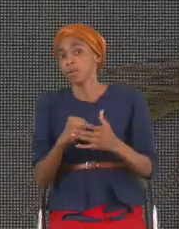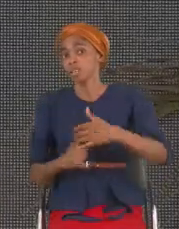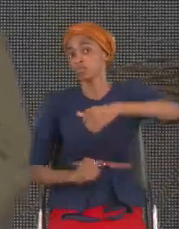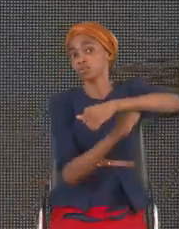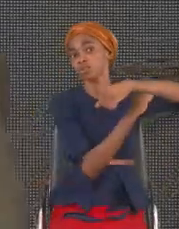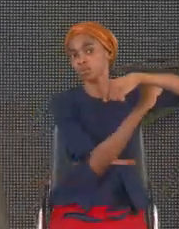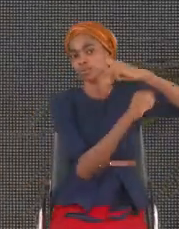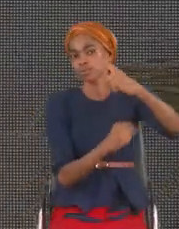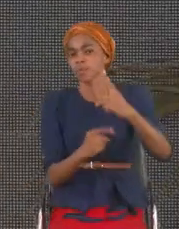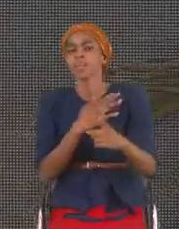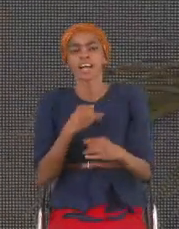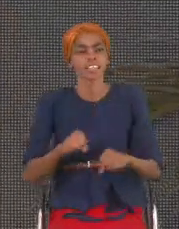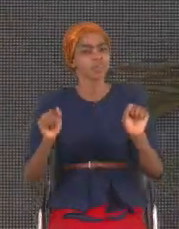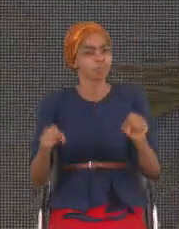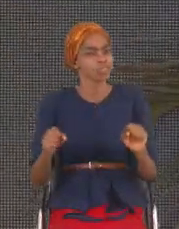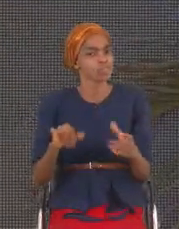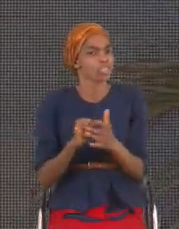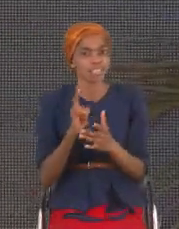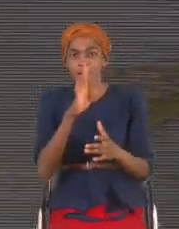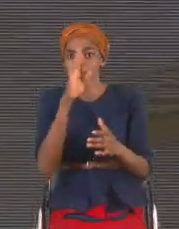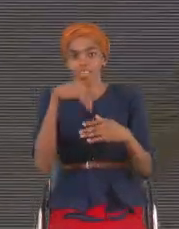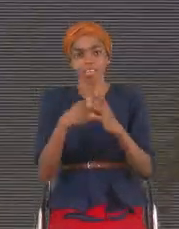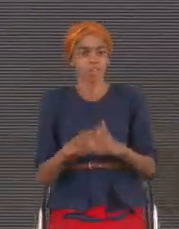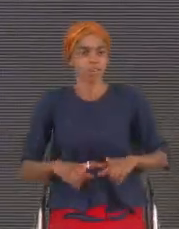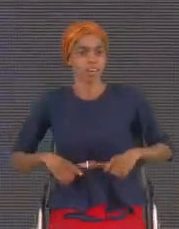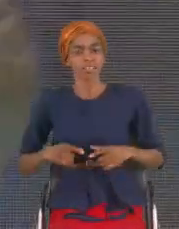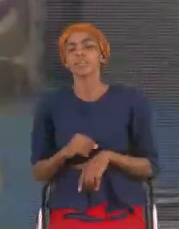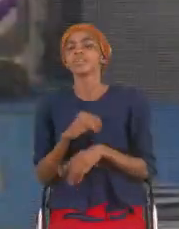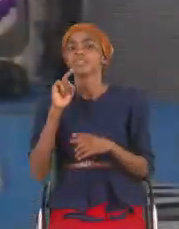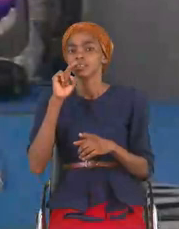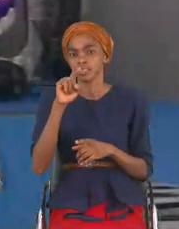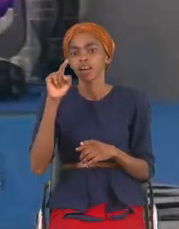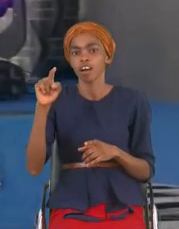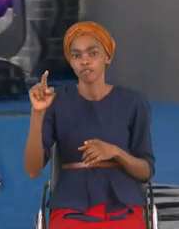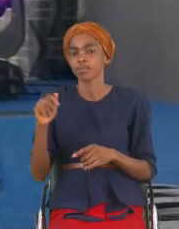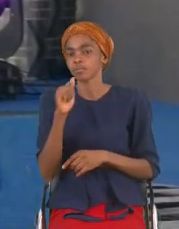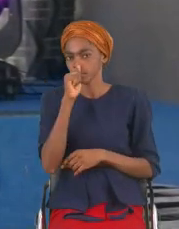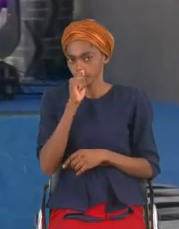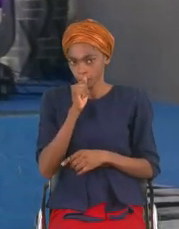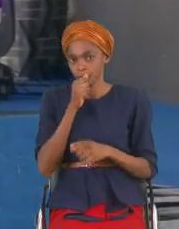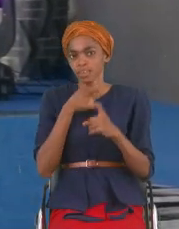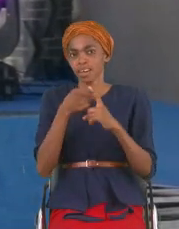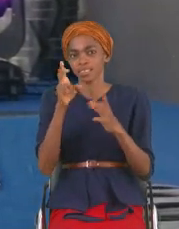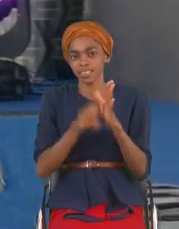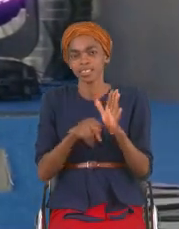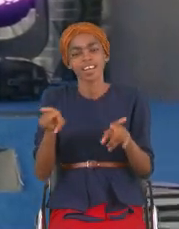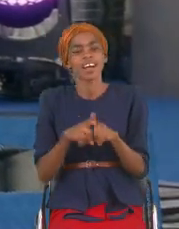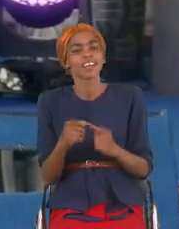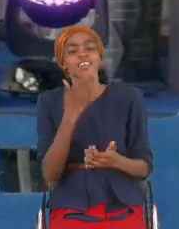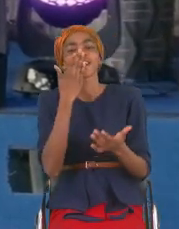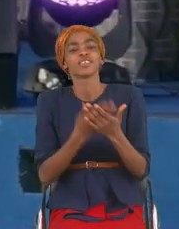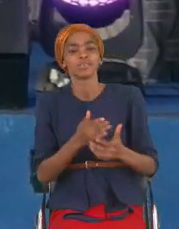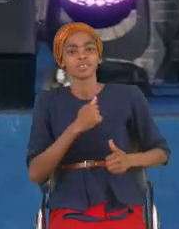the possibility that can be in your life. Thou therefore endure hardness as a good soldier